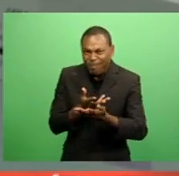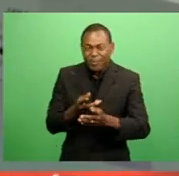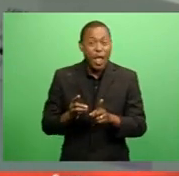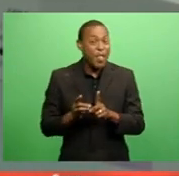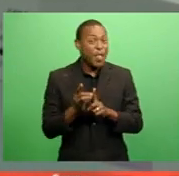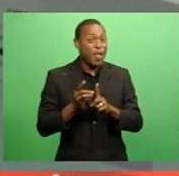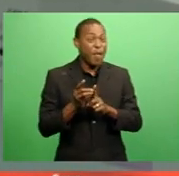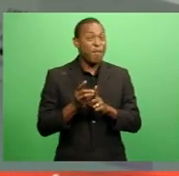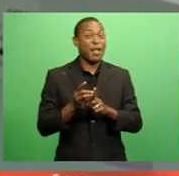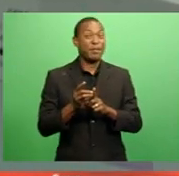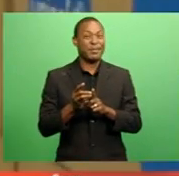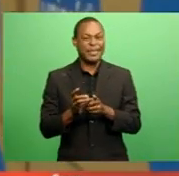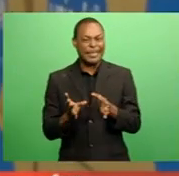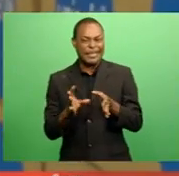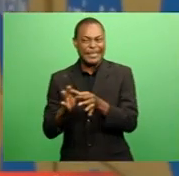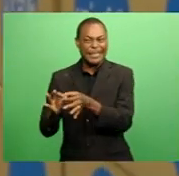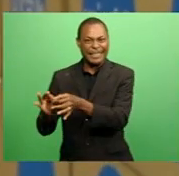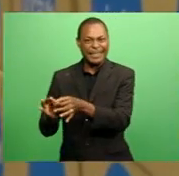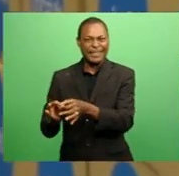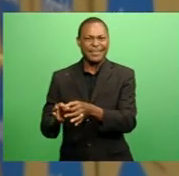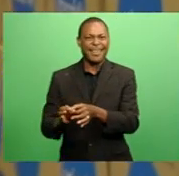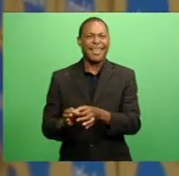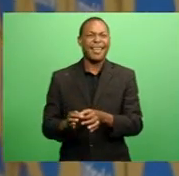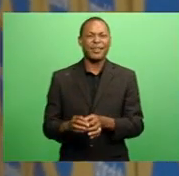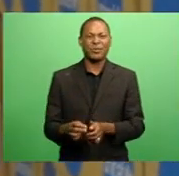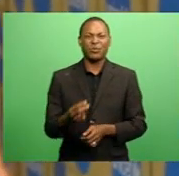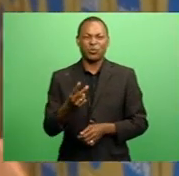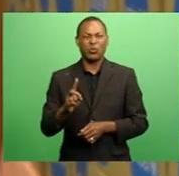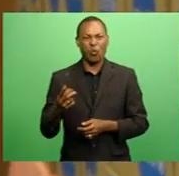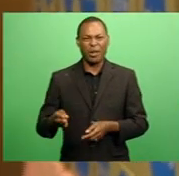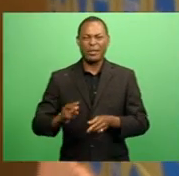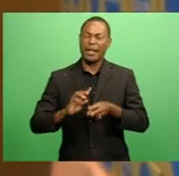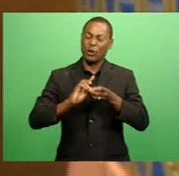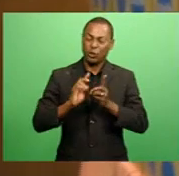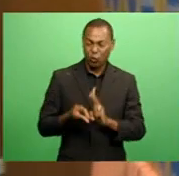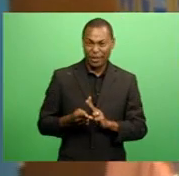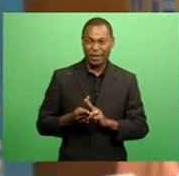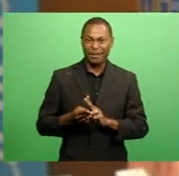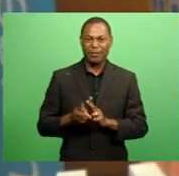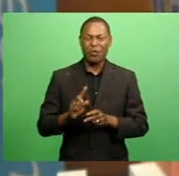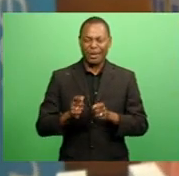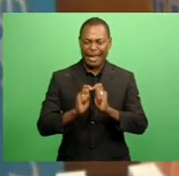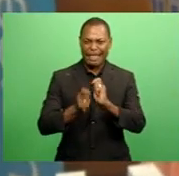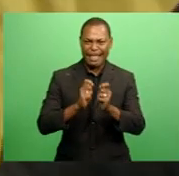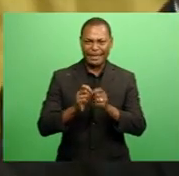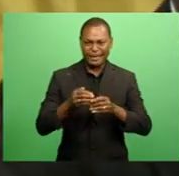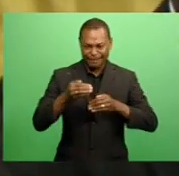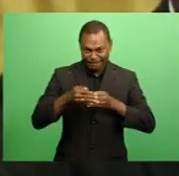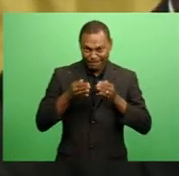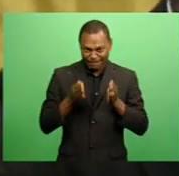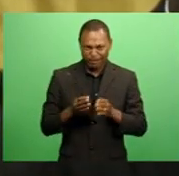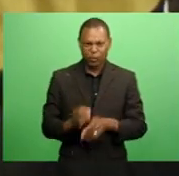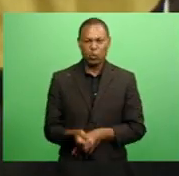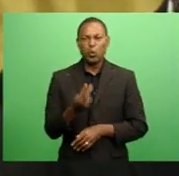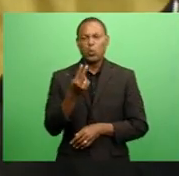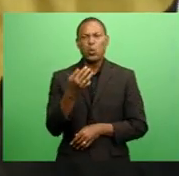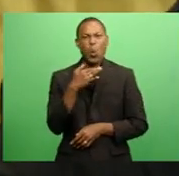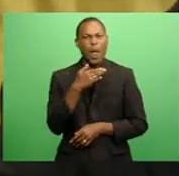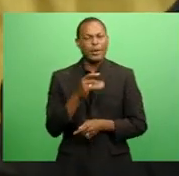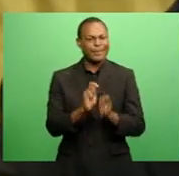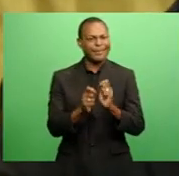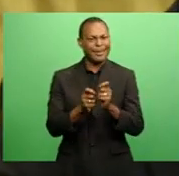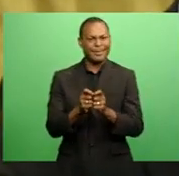the Asian Development Bank and UNICEF has enabled the procurement of these testing kits. We had 200 tests done